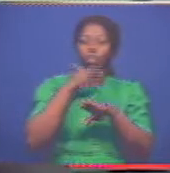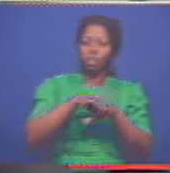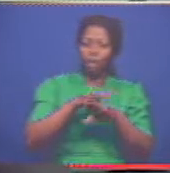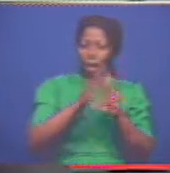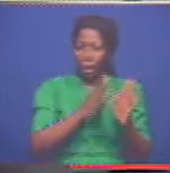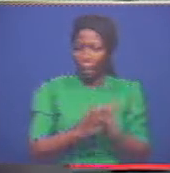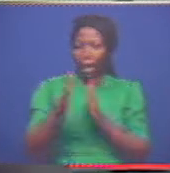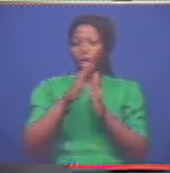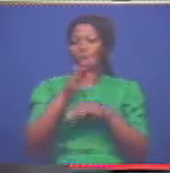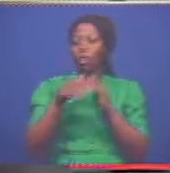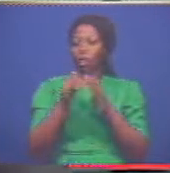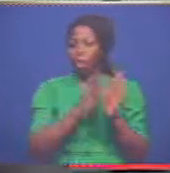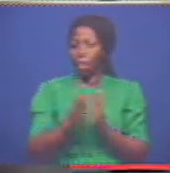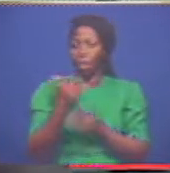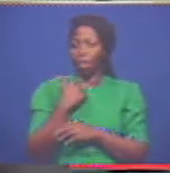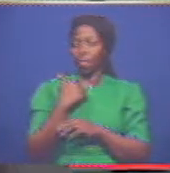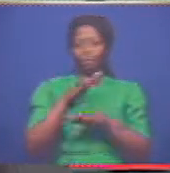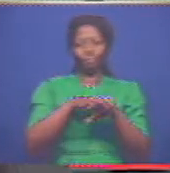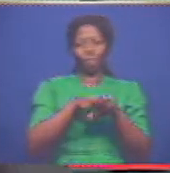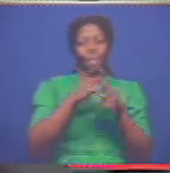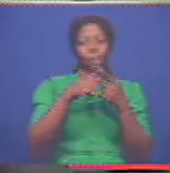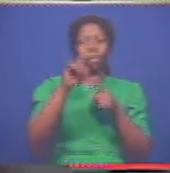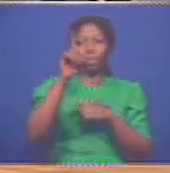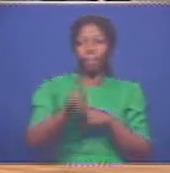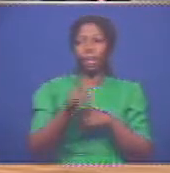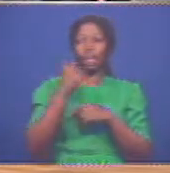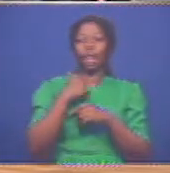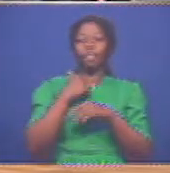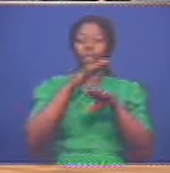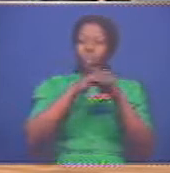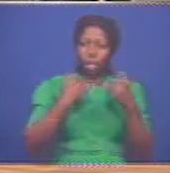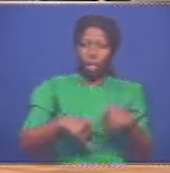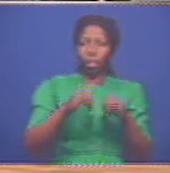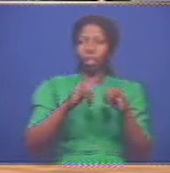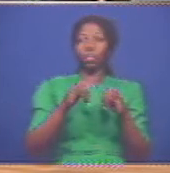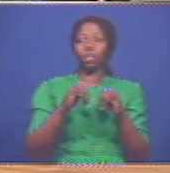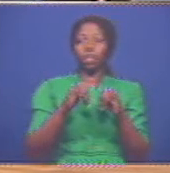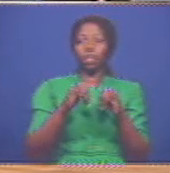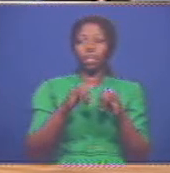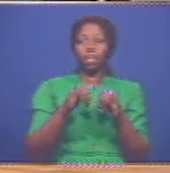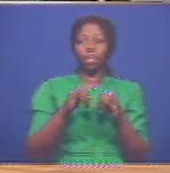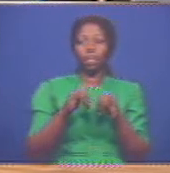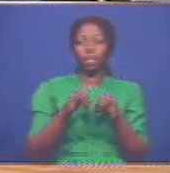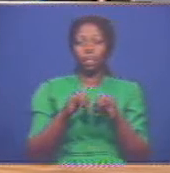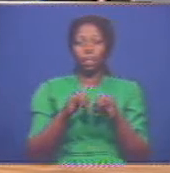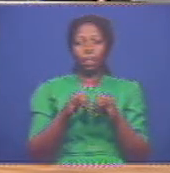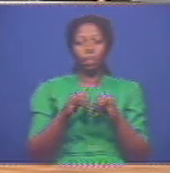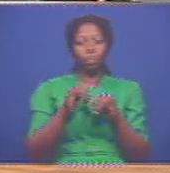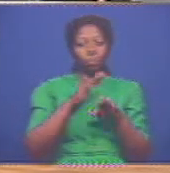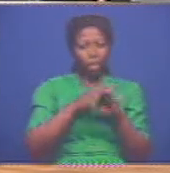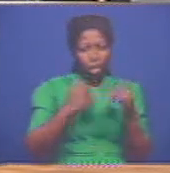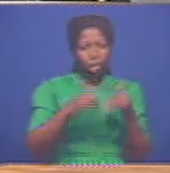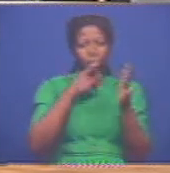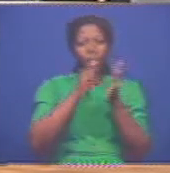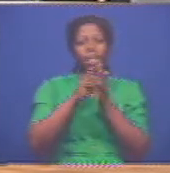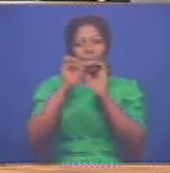have to do is to have meticulous implementation. No-nonsense kind of implementation so that it comes to